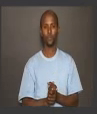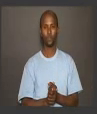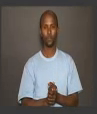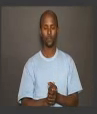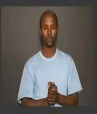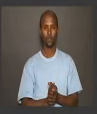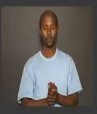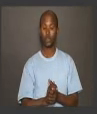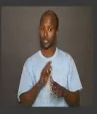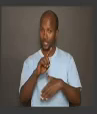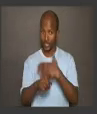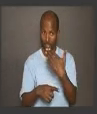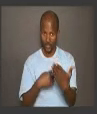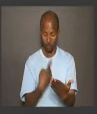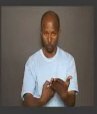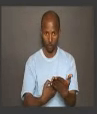Therefore,